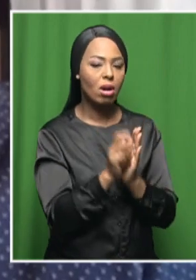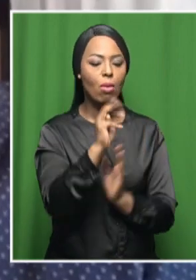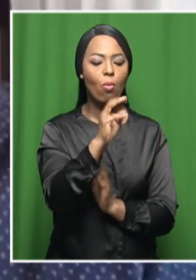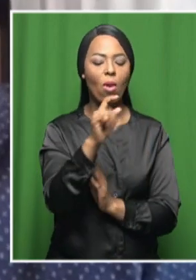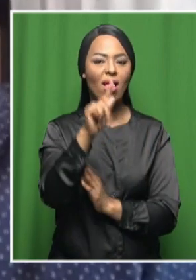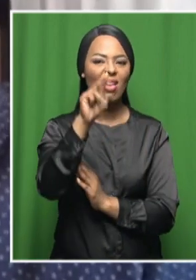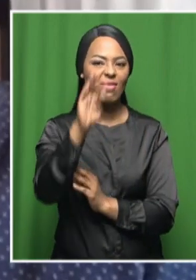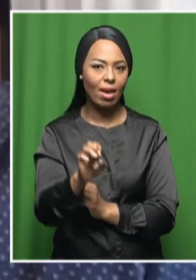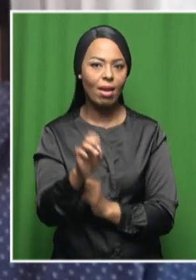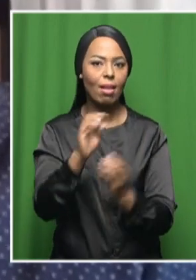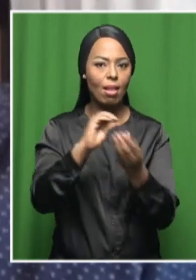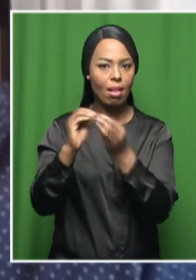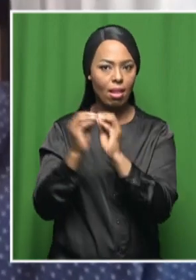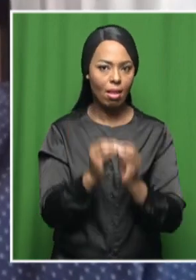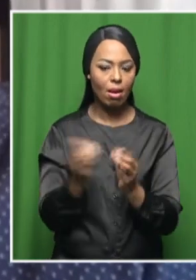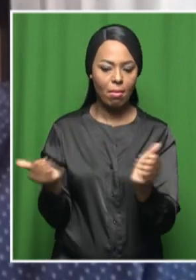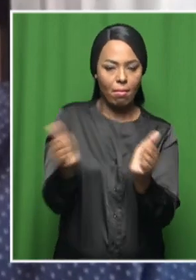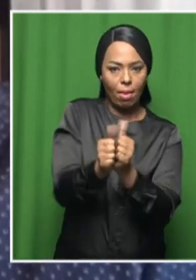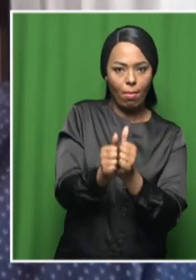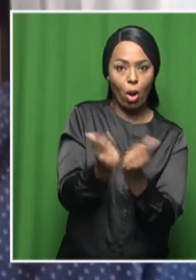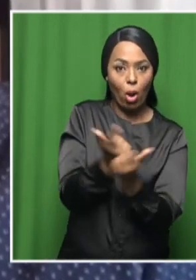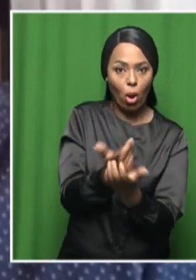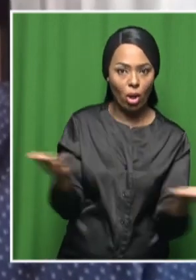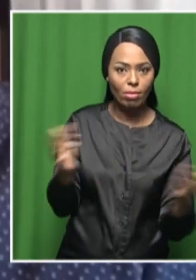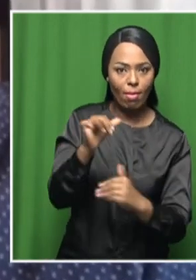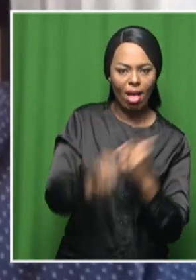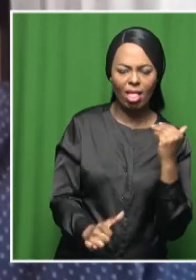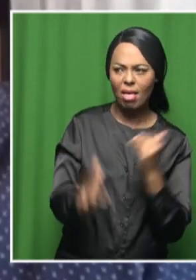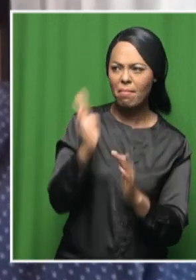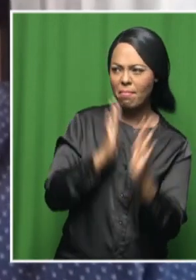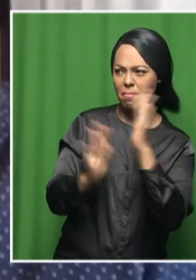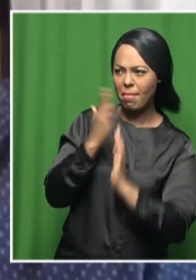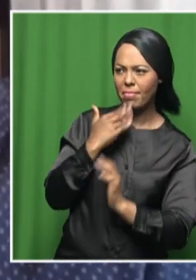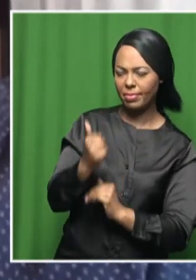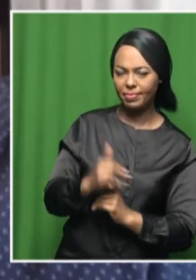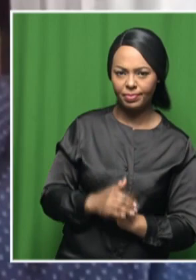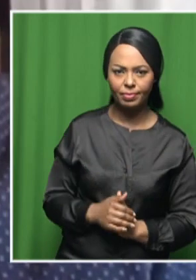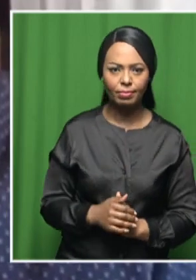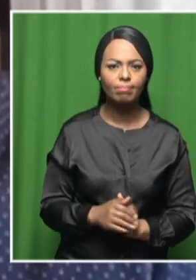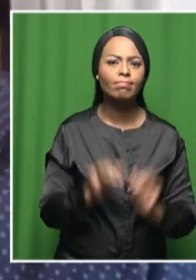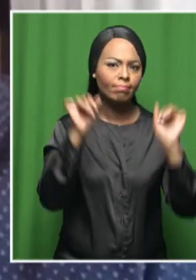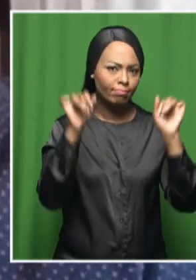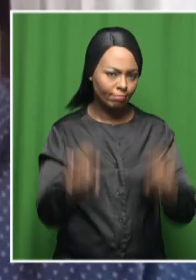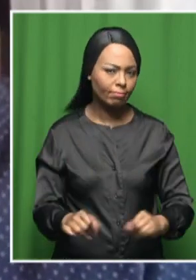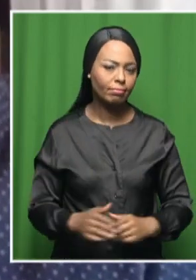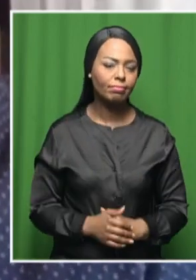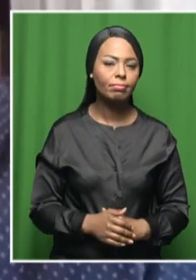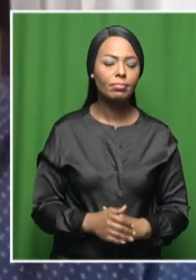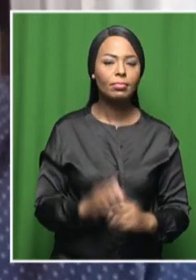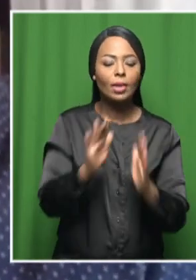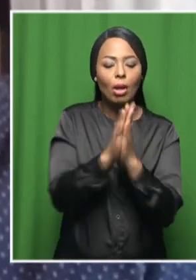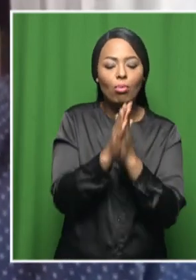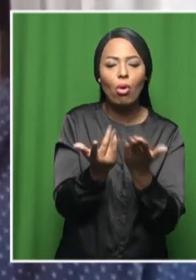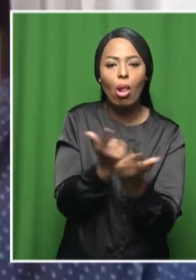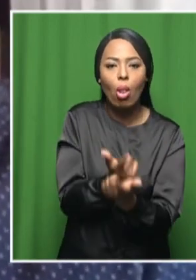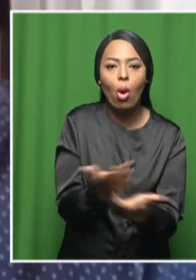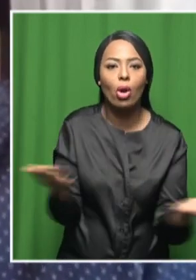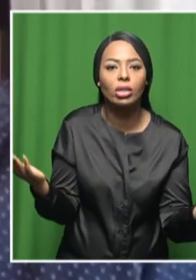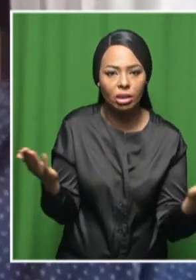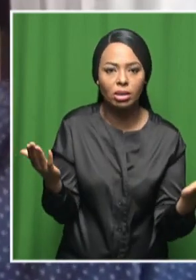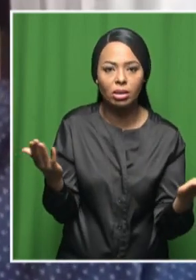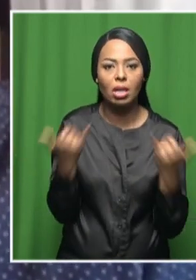in conversation with him at its launch earlier this month, yeah? Tell us more about this. Yeah, so we had the book launch at Exclusive Books